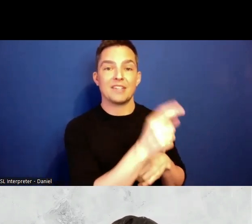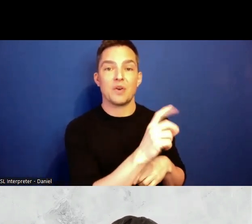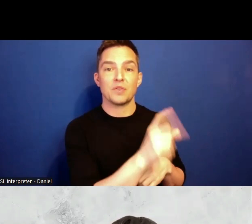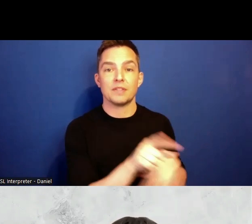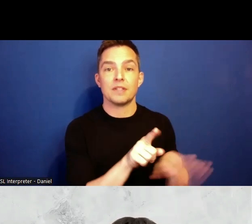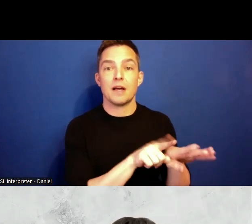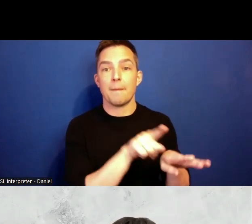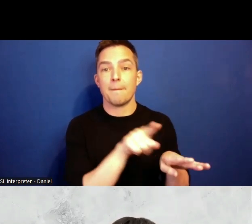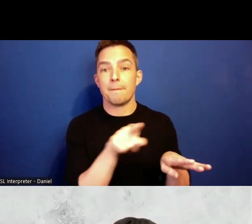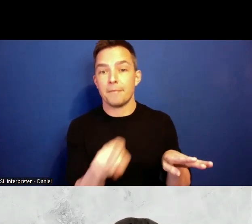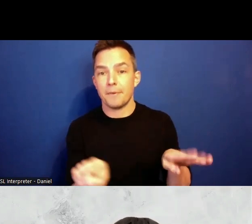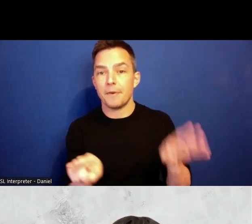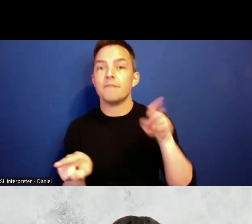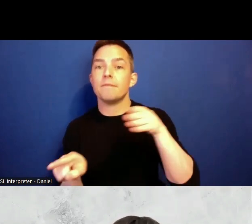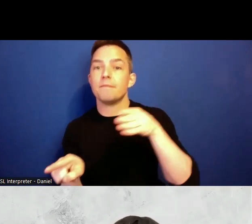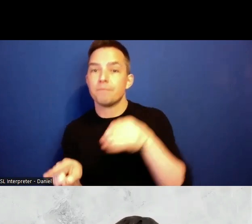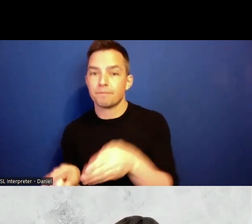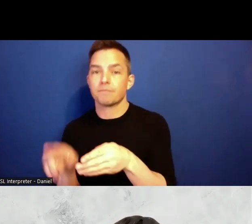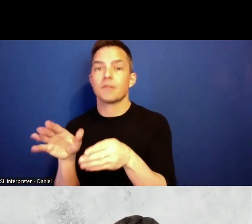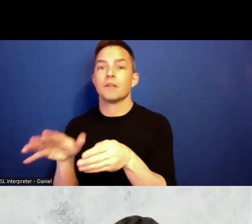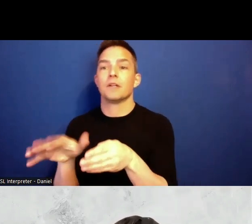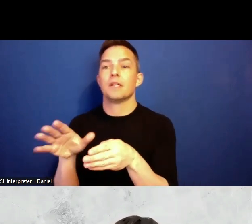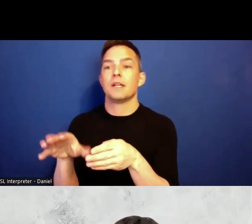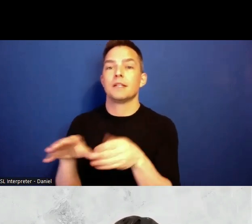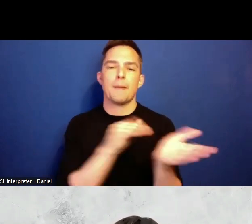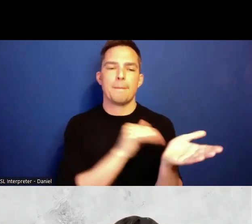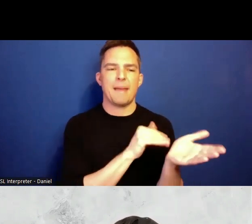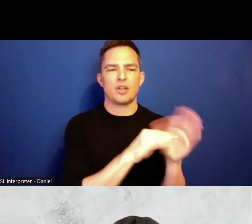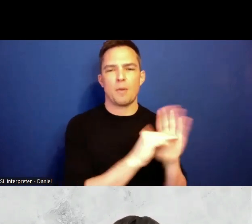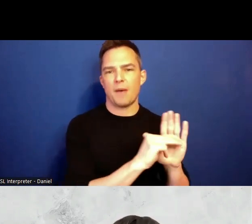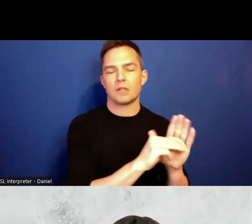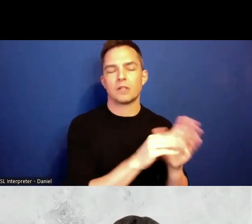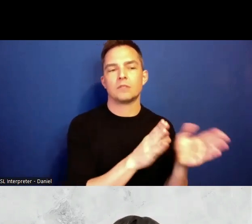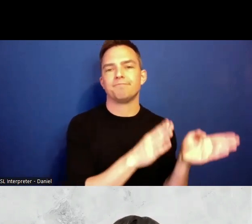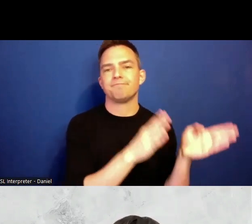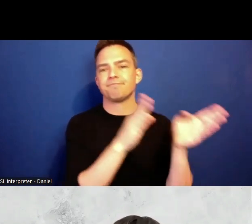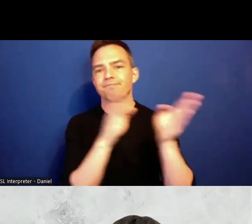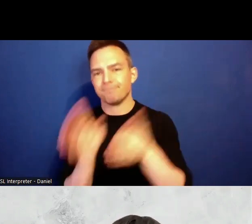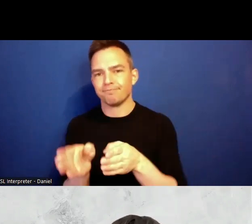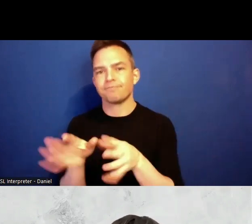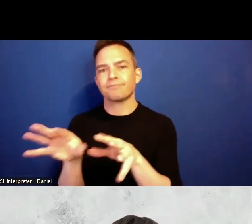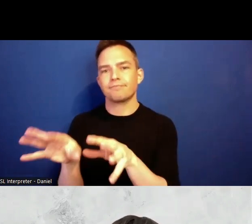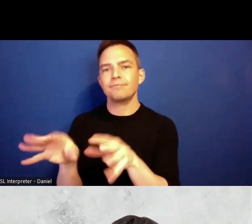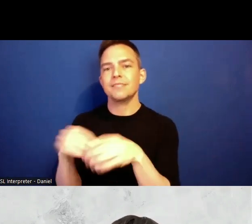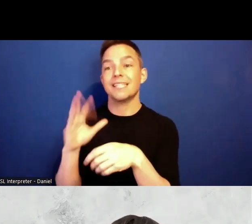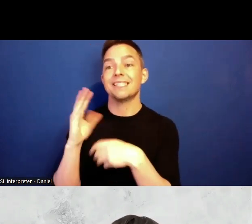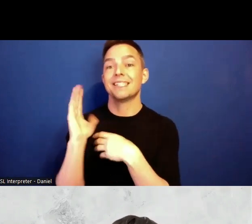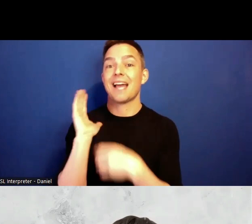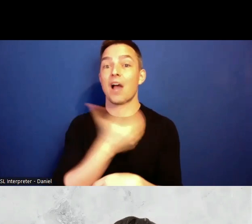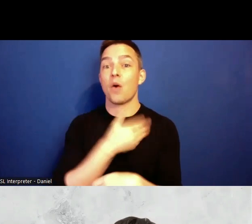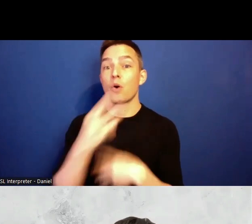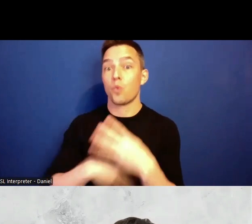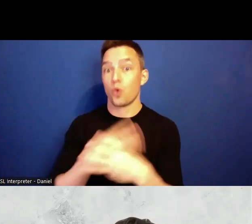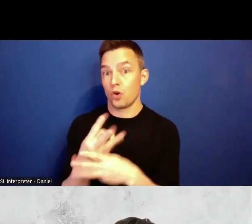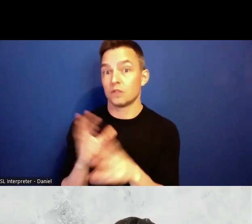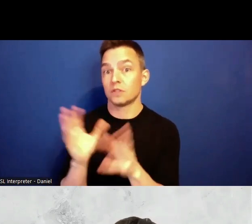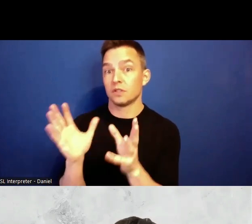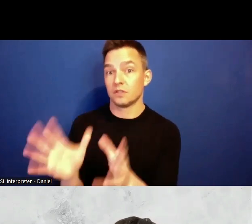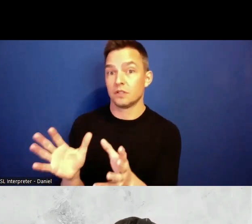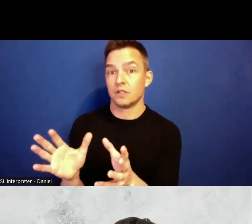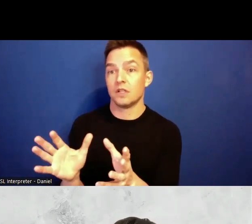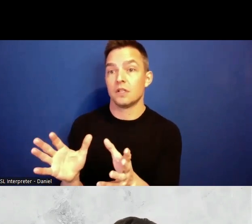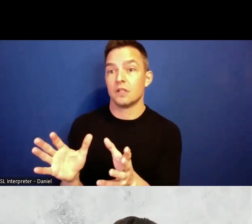and medical model. I think in our world, we really